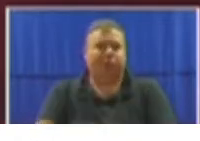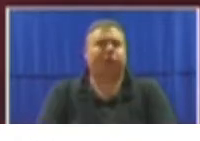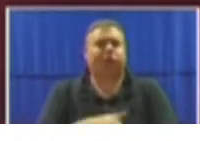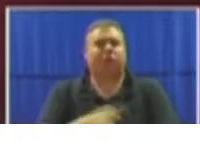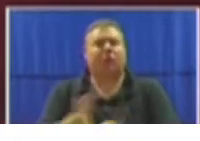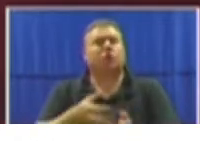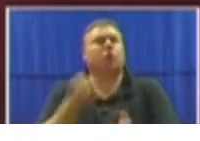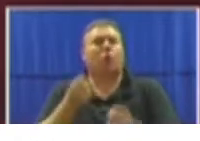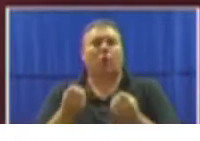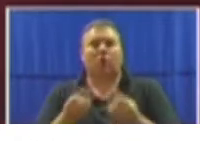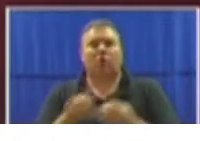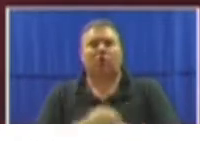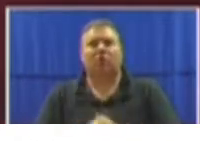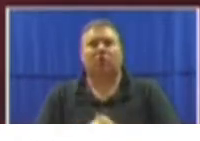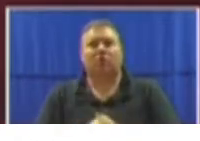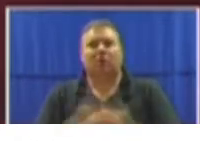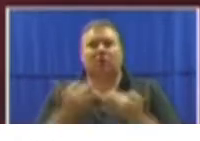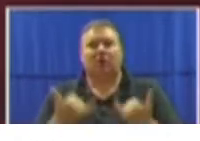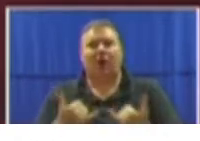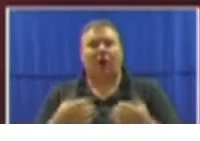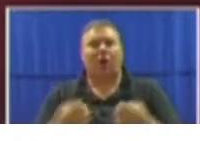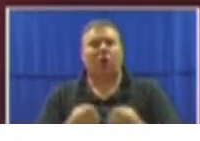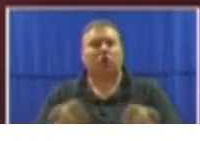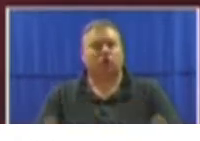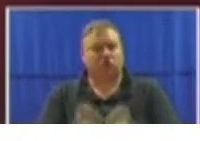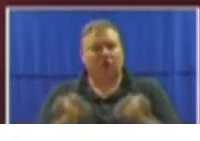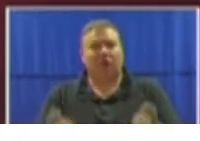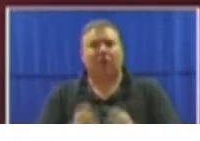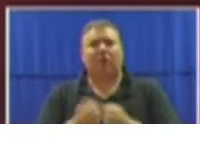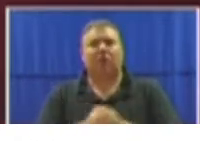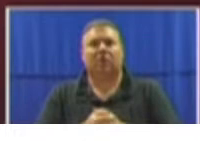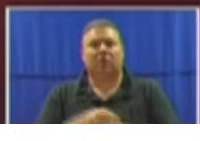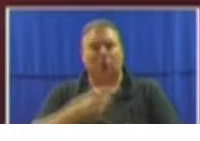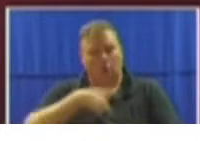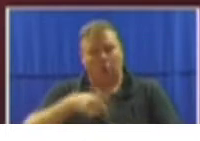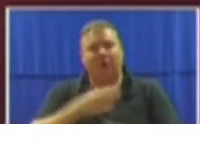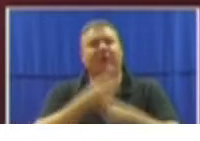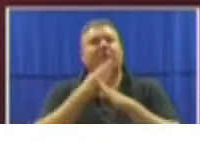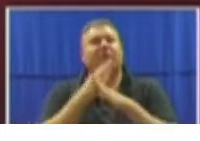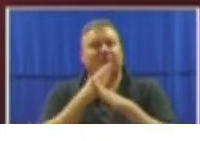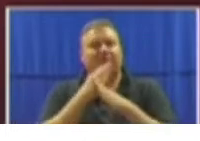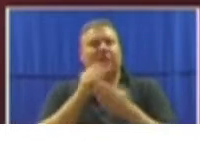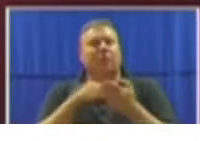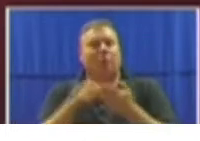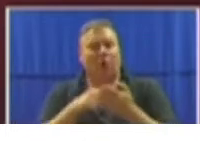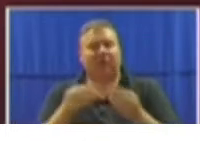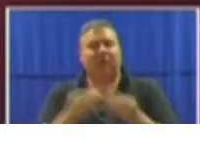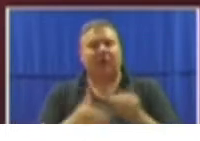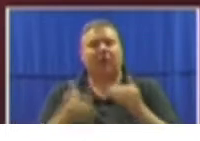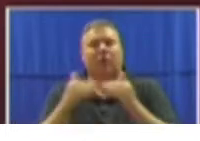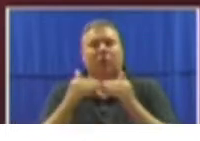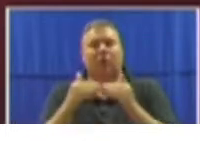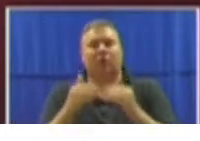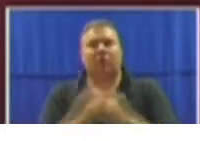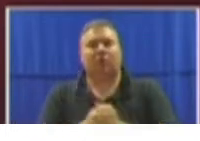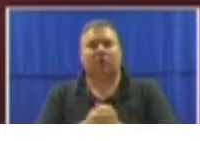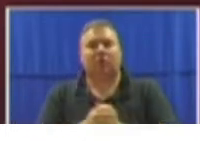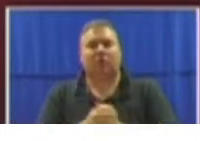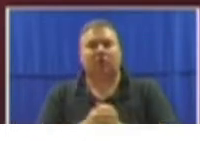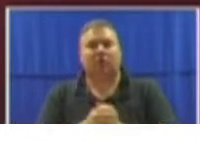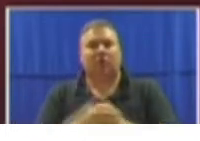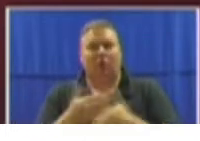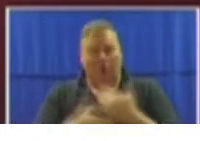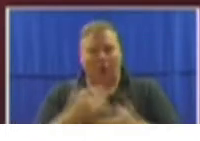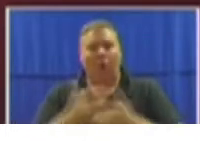struggle terrain has shifted. We, the defenders of democracy and equality, are facing a relentless onslaught